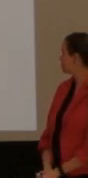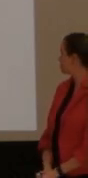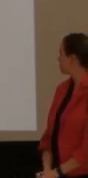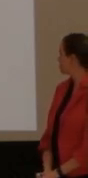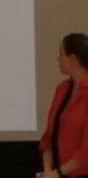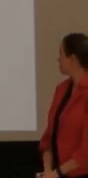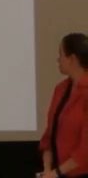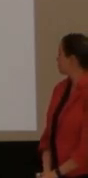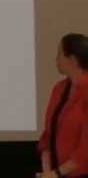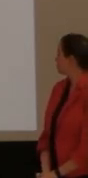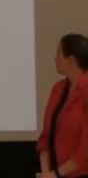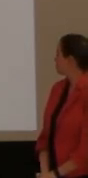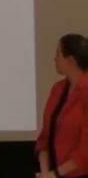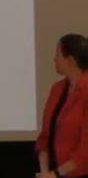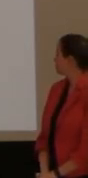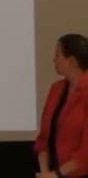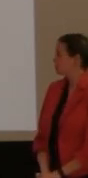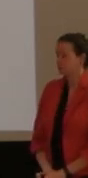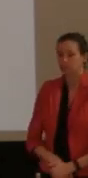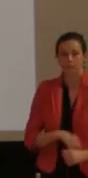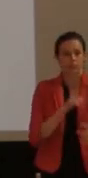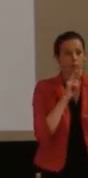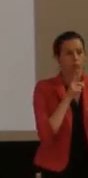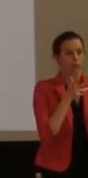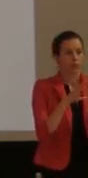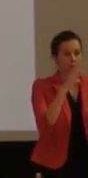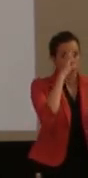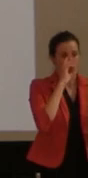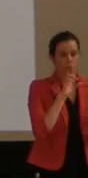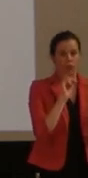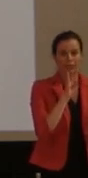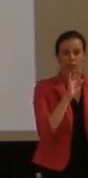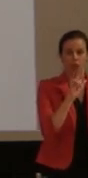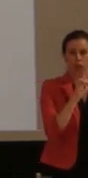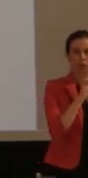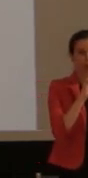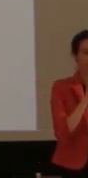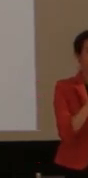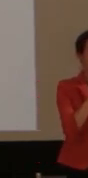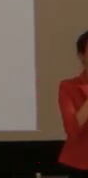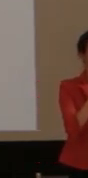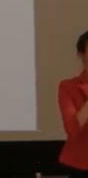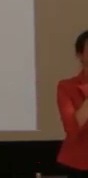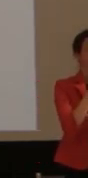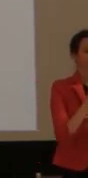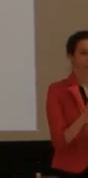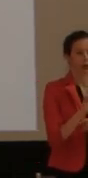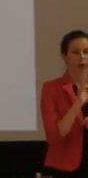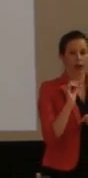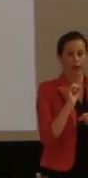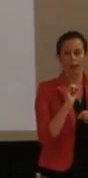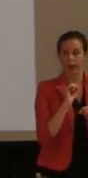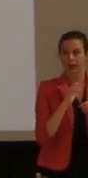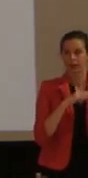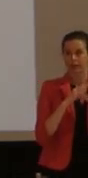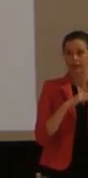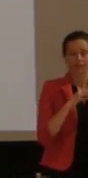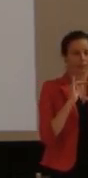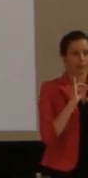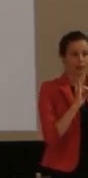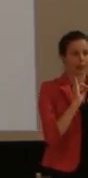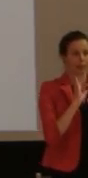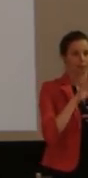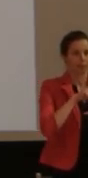So as I'm sure you all know, racial and ethnic minorities make up over a third of the U.S. population and less than 10% of participants in clinical